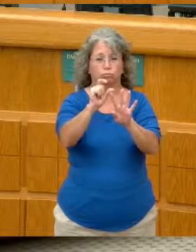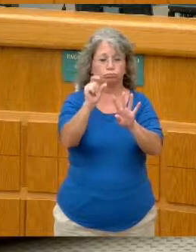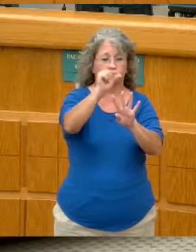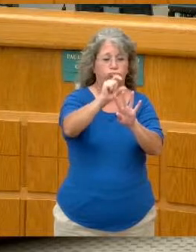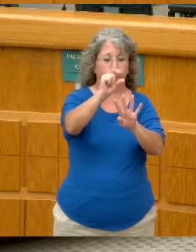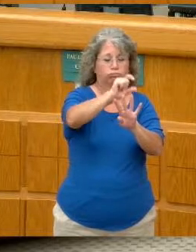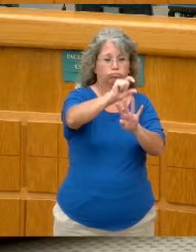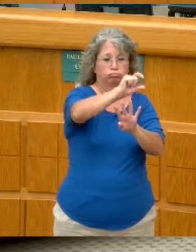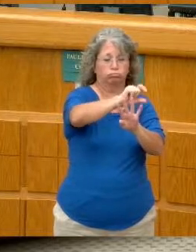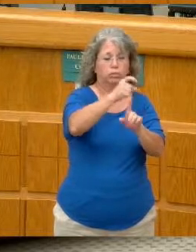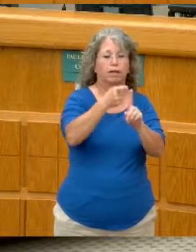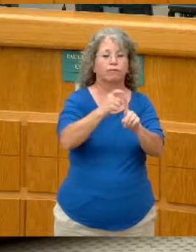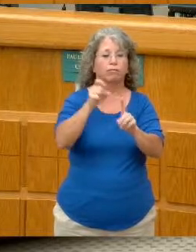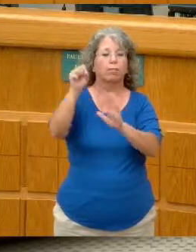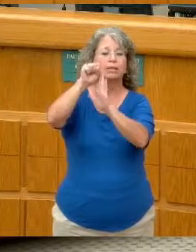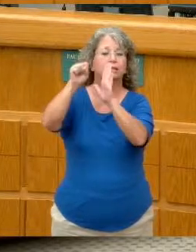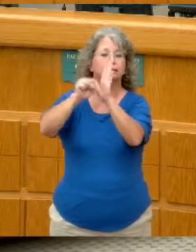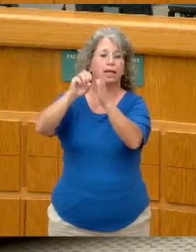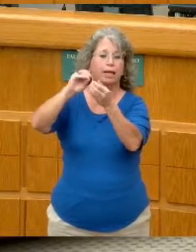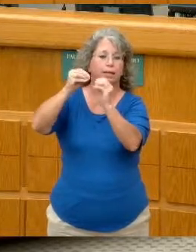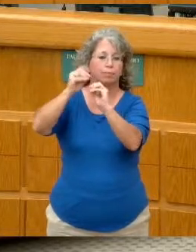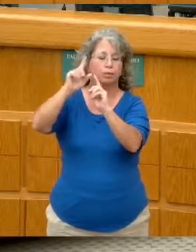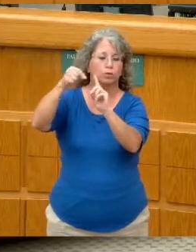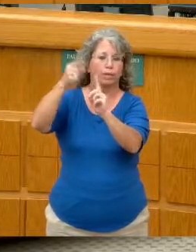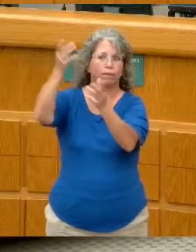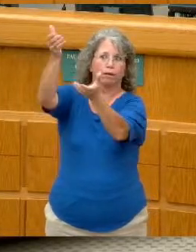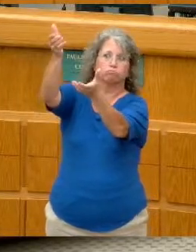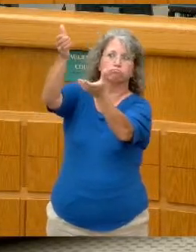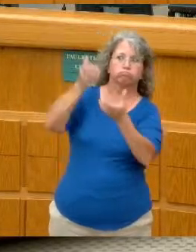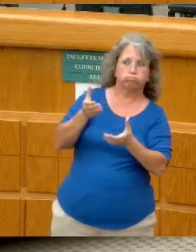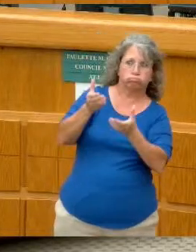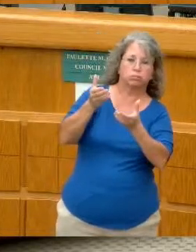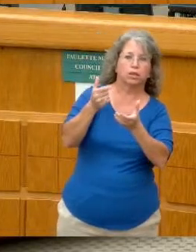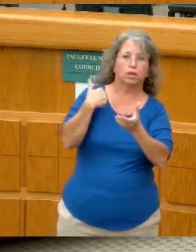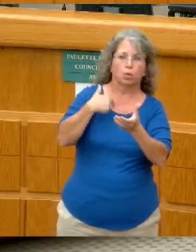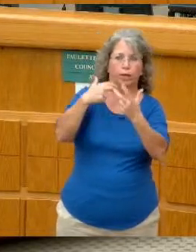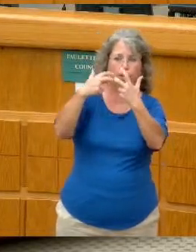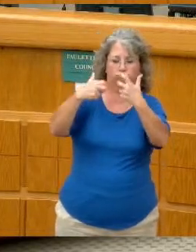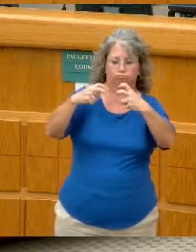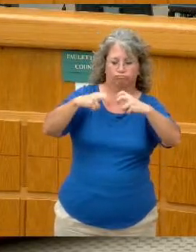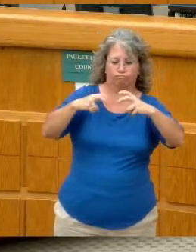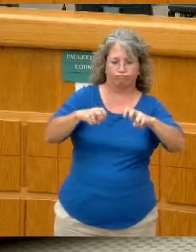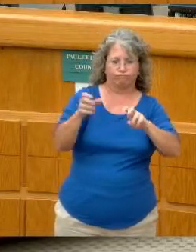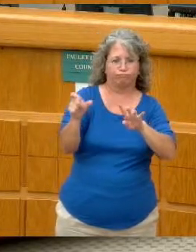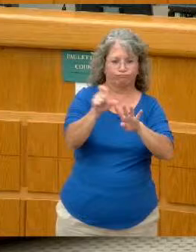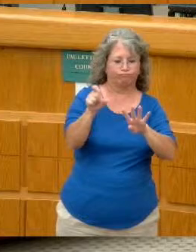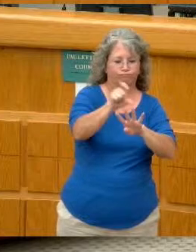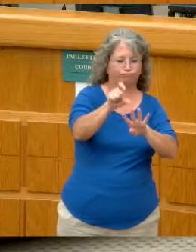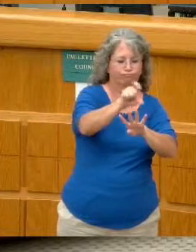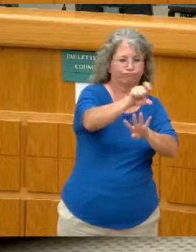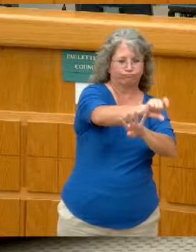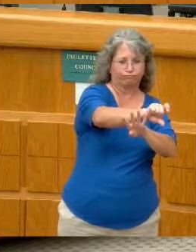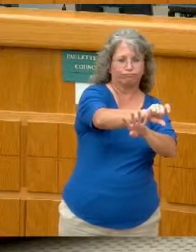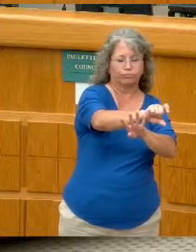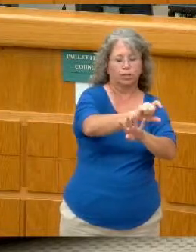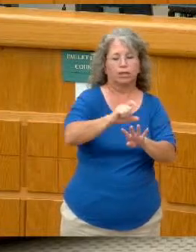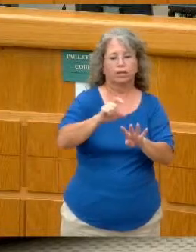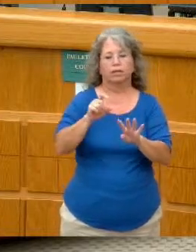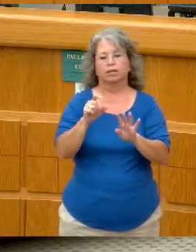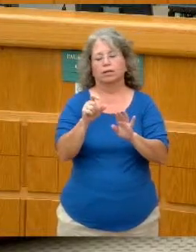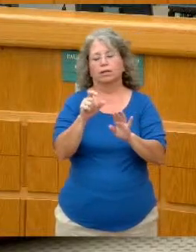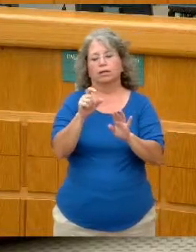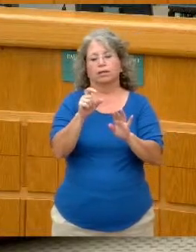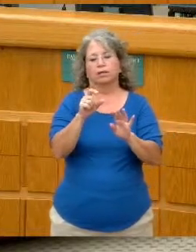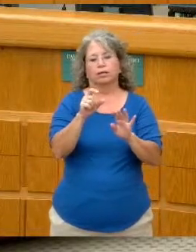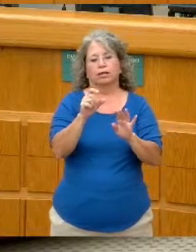2-week perspective of the state's cases that they've given us. And those numbers are in red, and the number of cases are in the